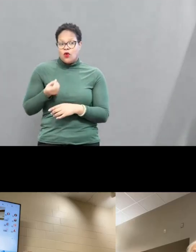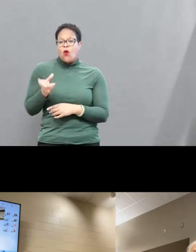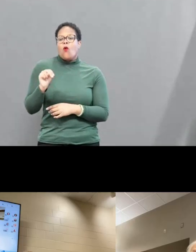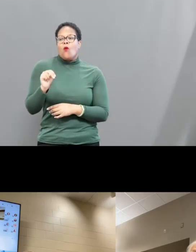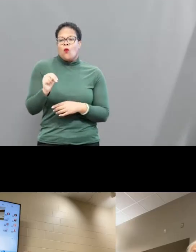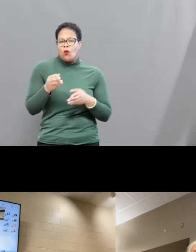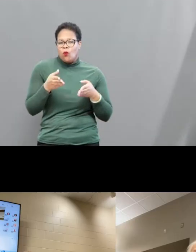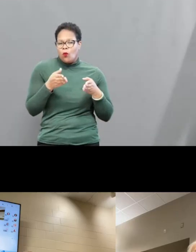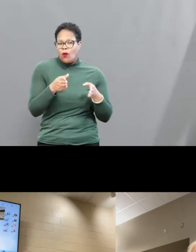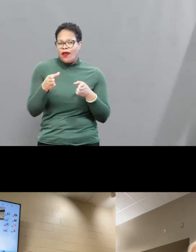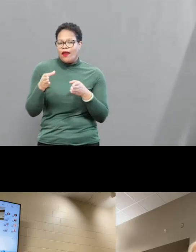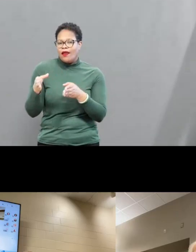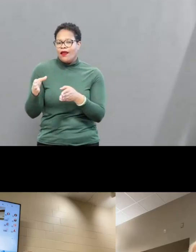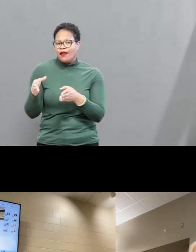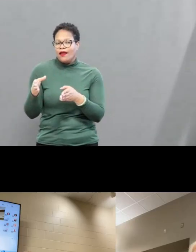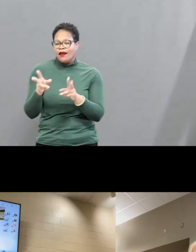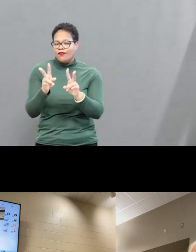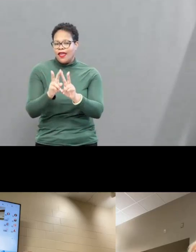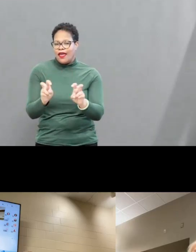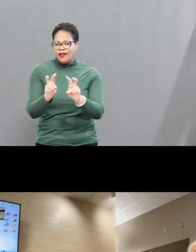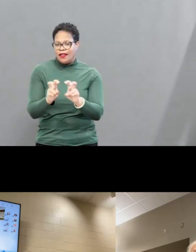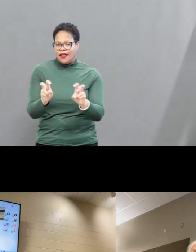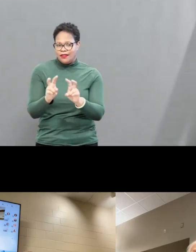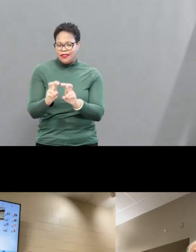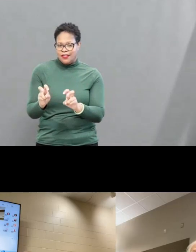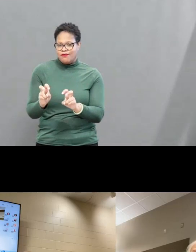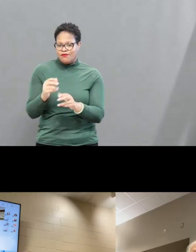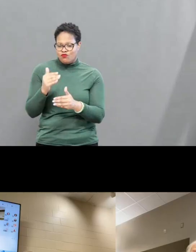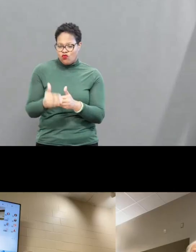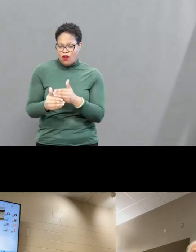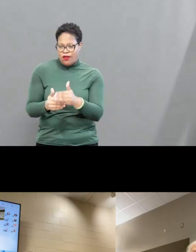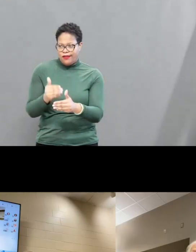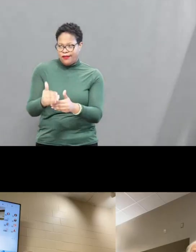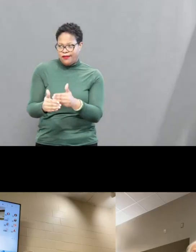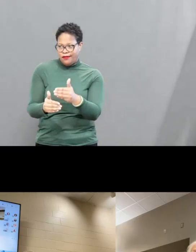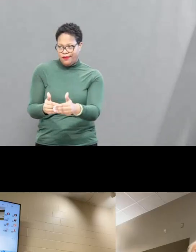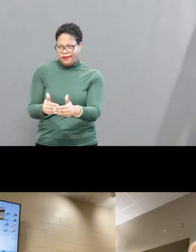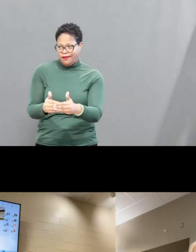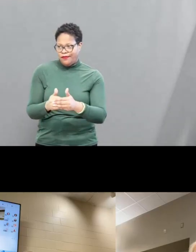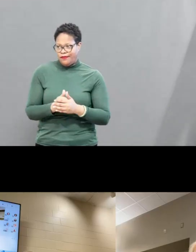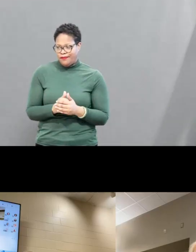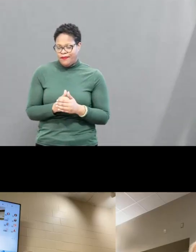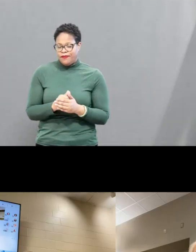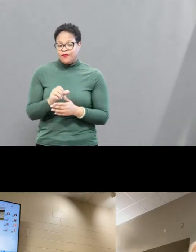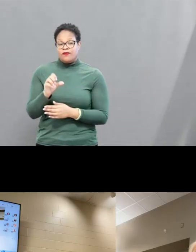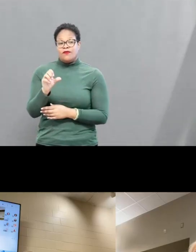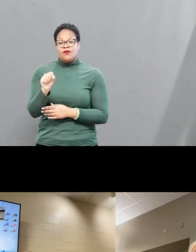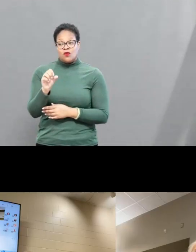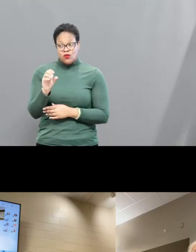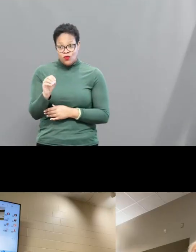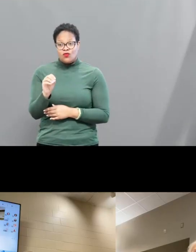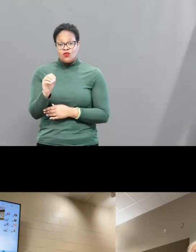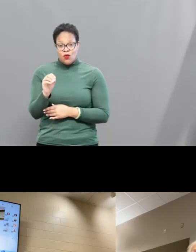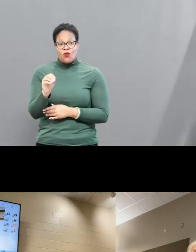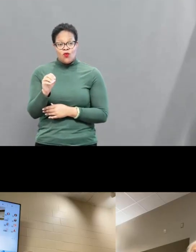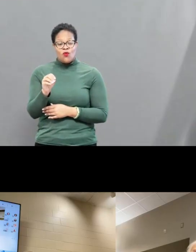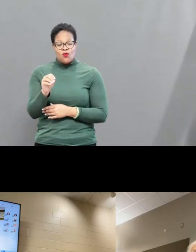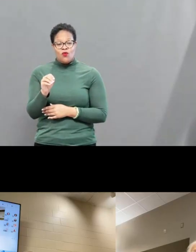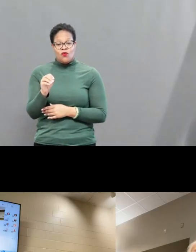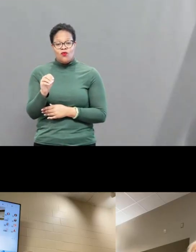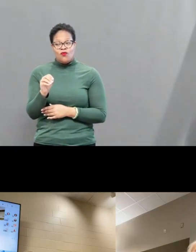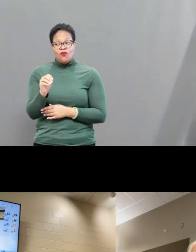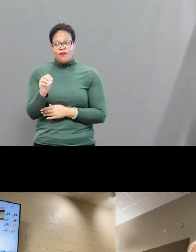own way of analyzing progress. So they have put